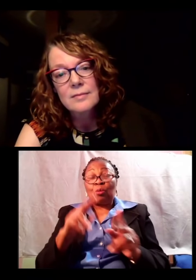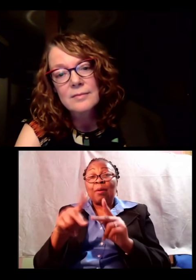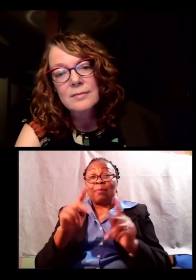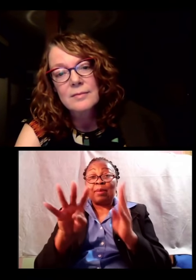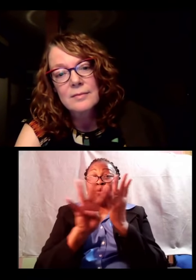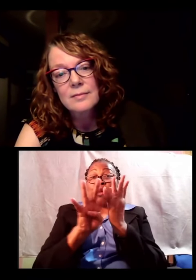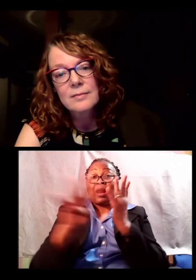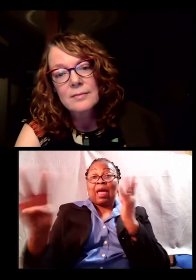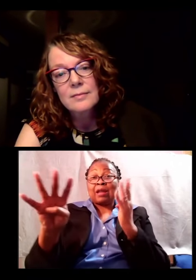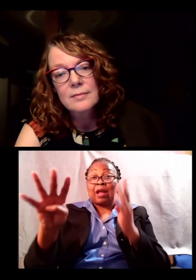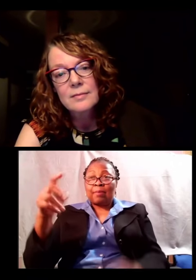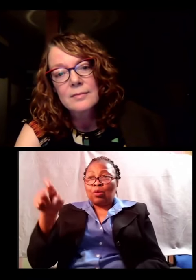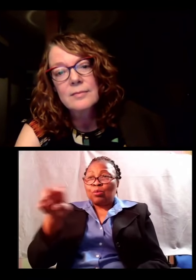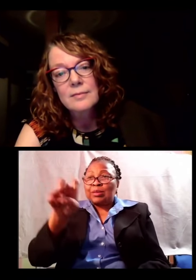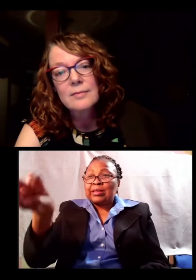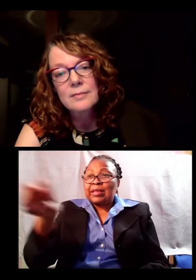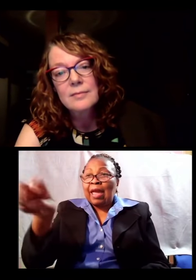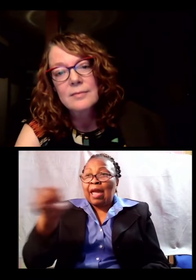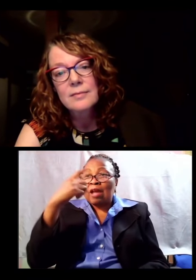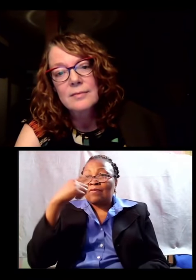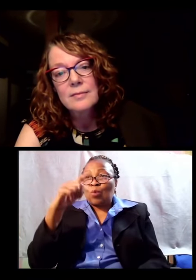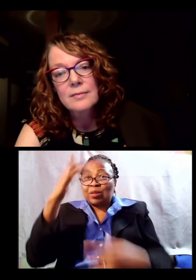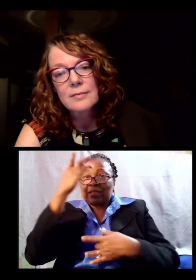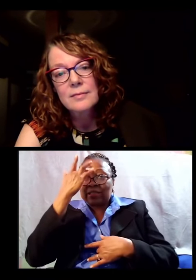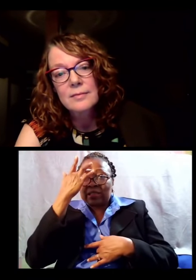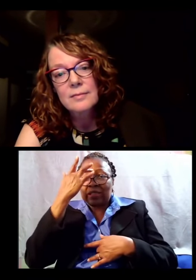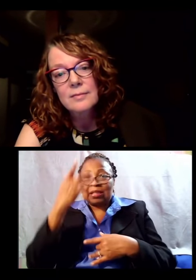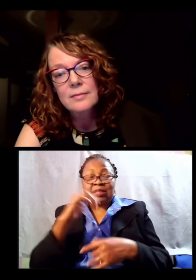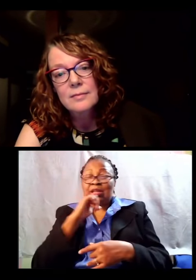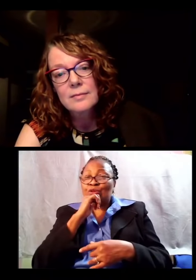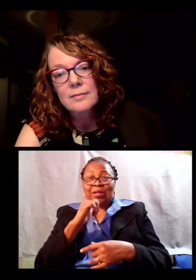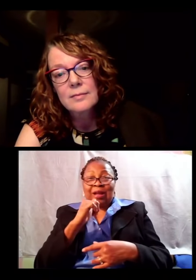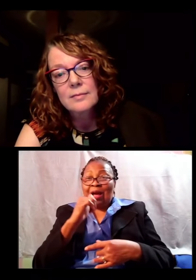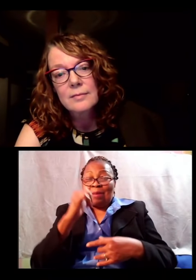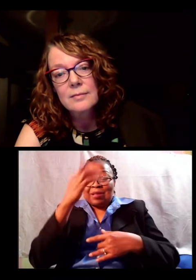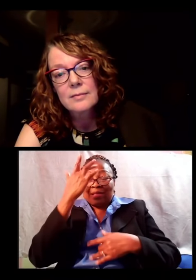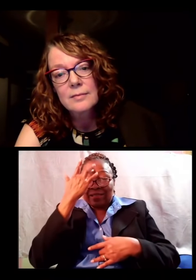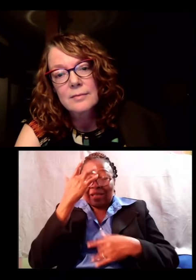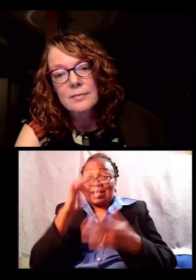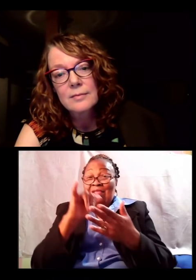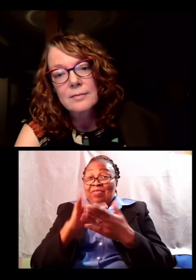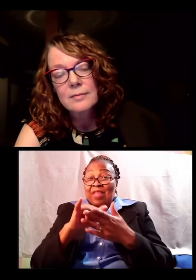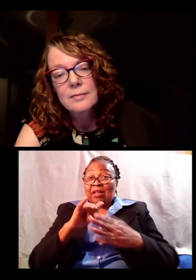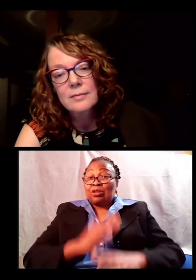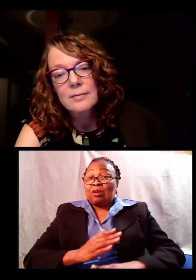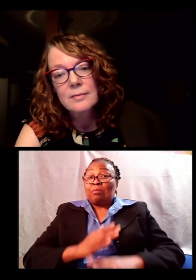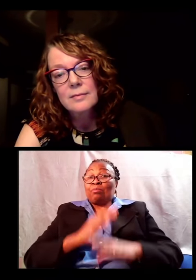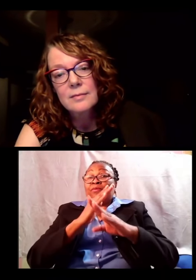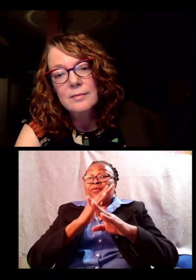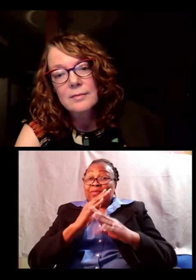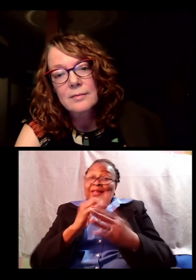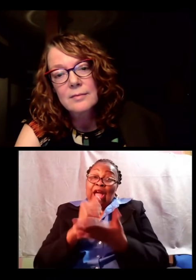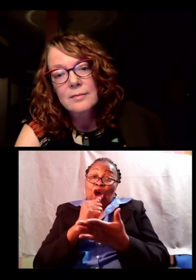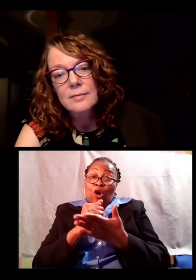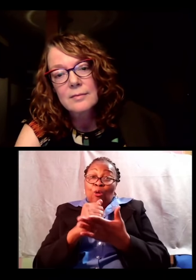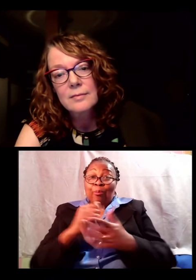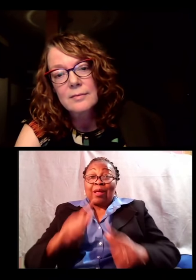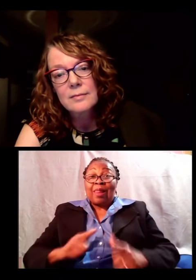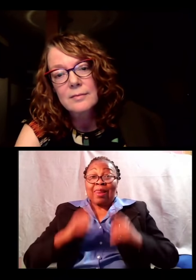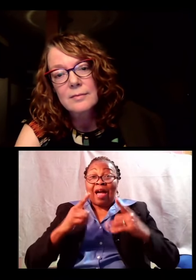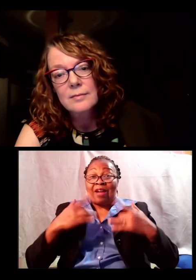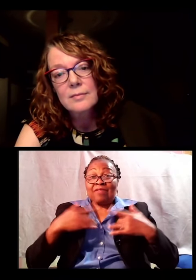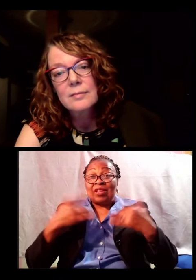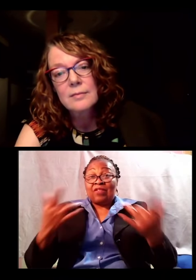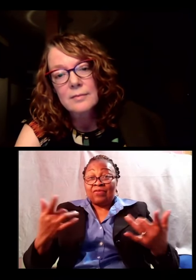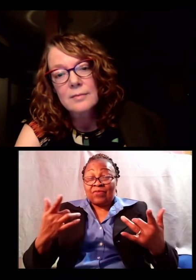and they will not be infectious. And that's what will permit live events to come back, because as we know, the people who have been